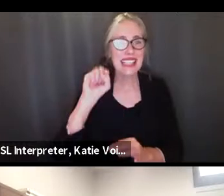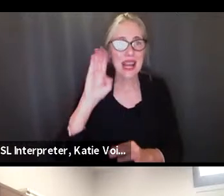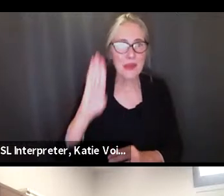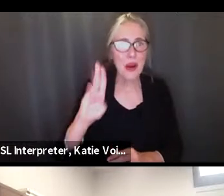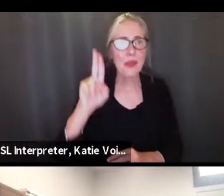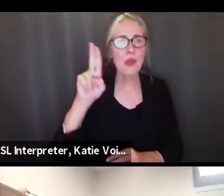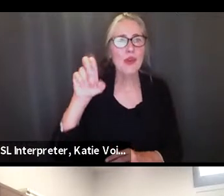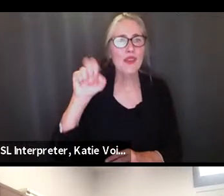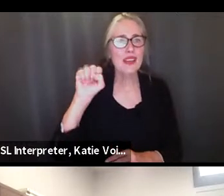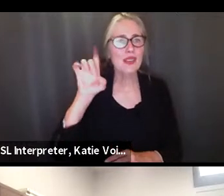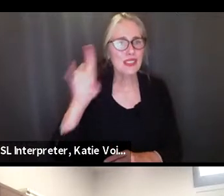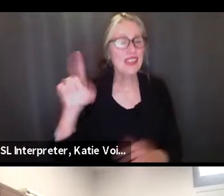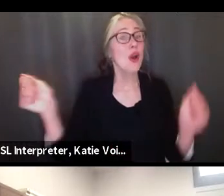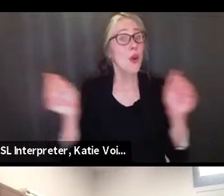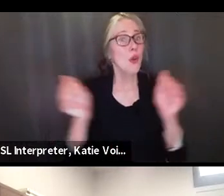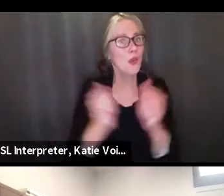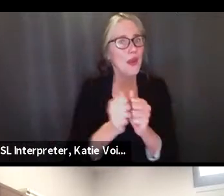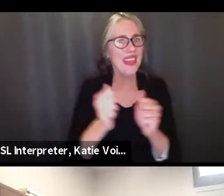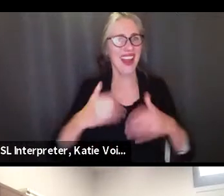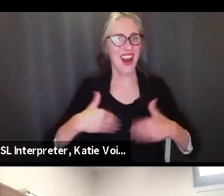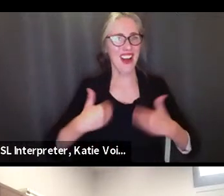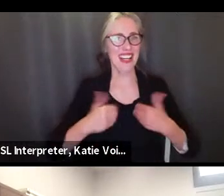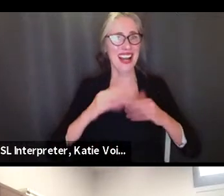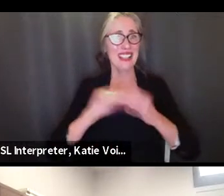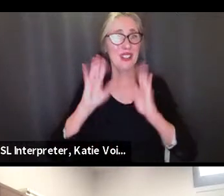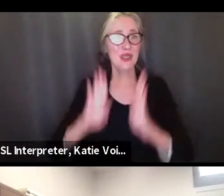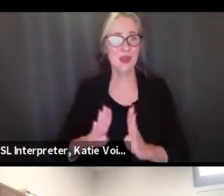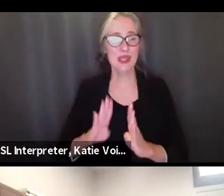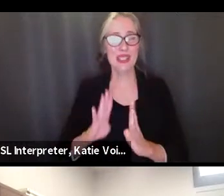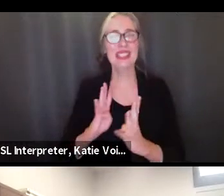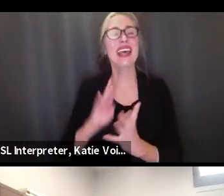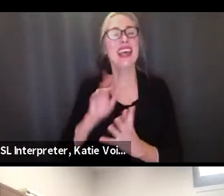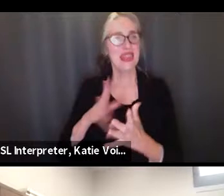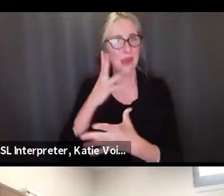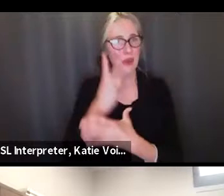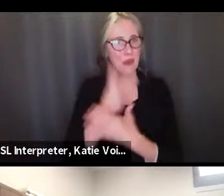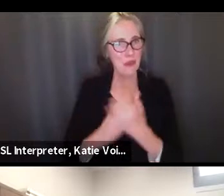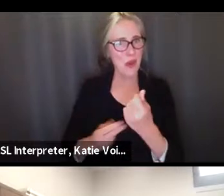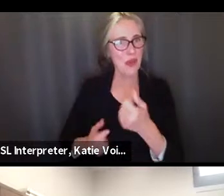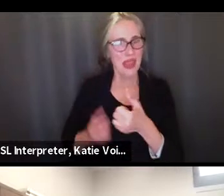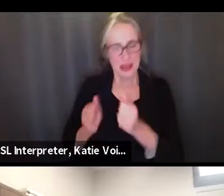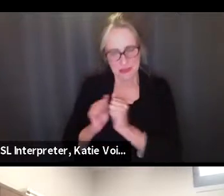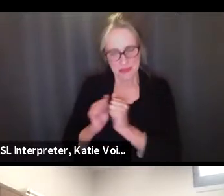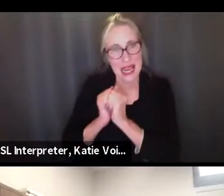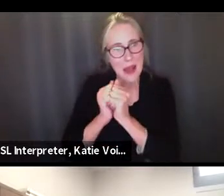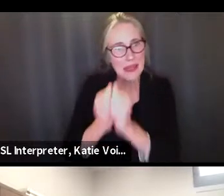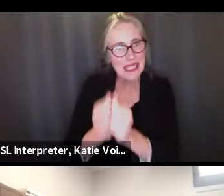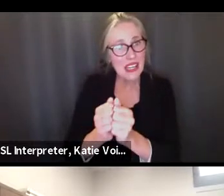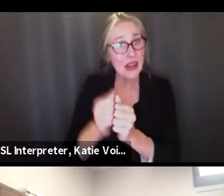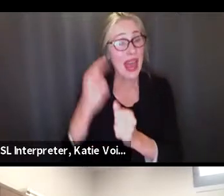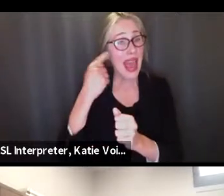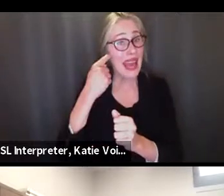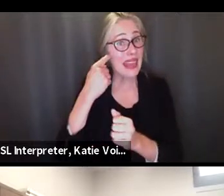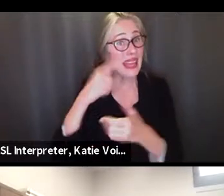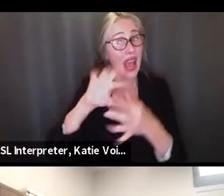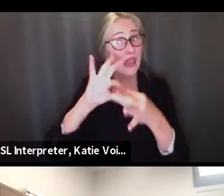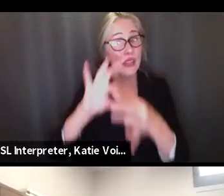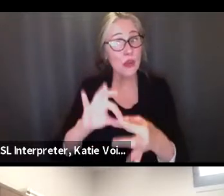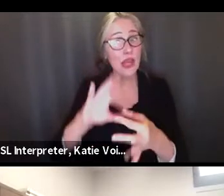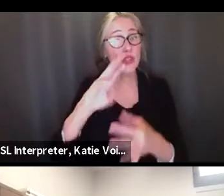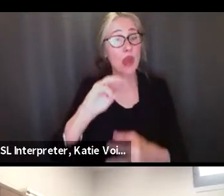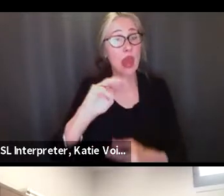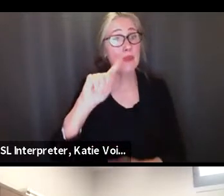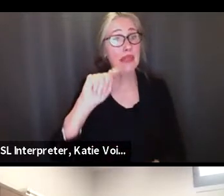students. And I would like to just really quickly add on and comment that about this project as it relates to MTSS,